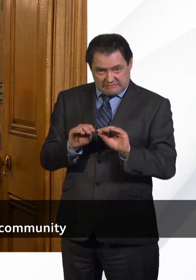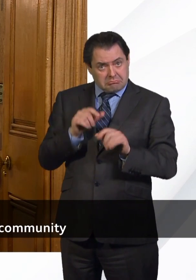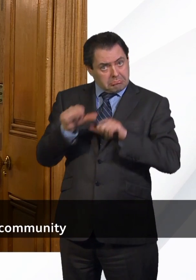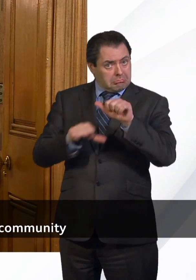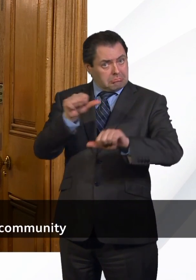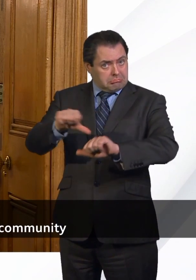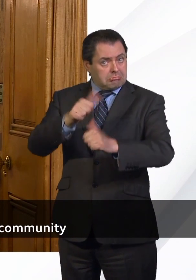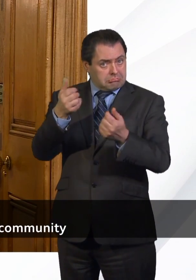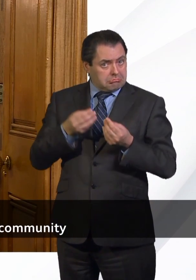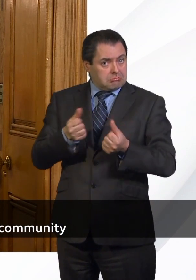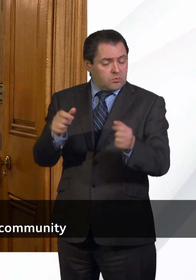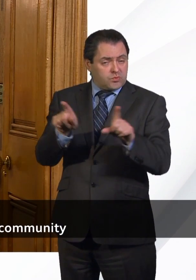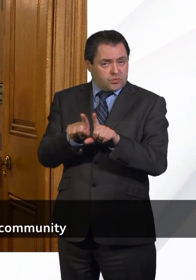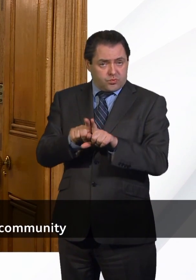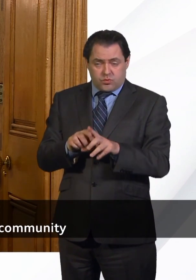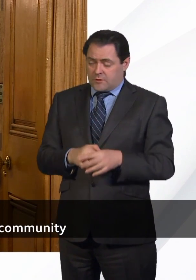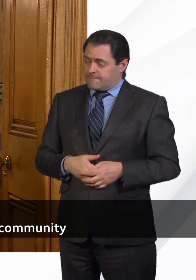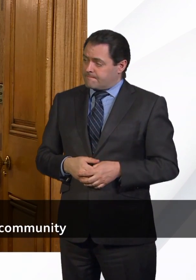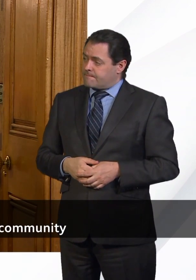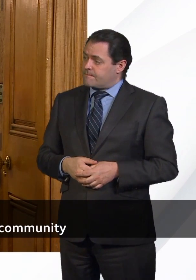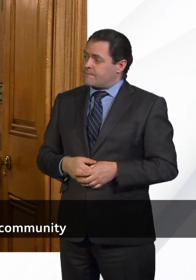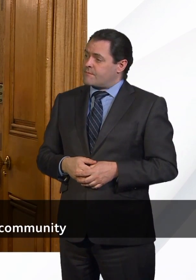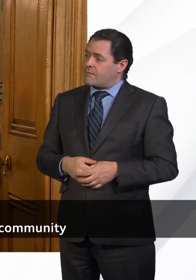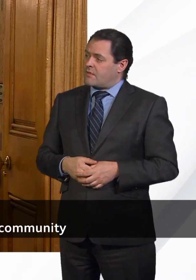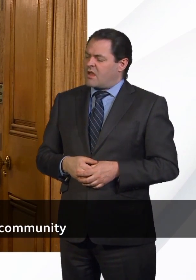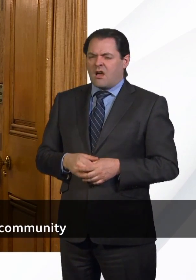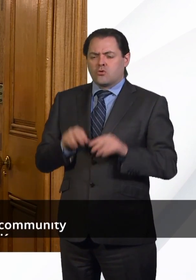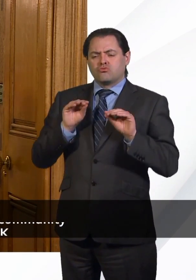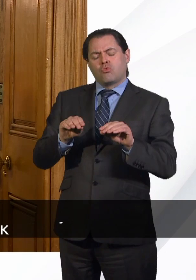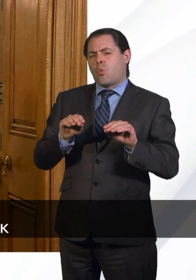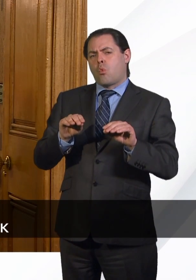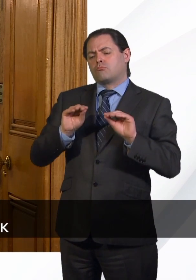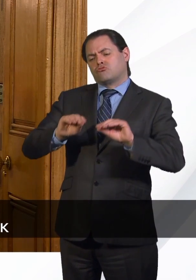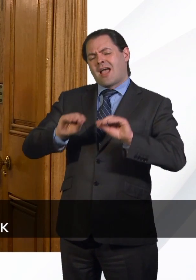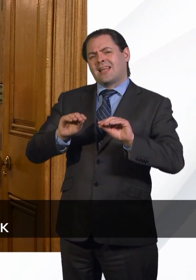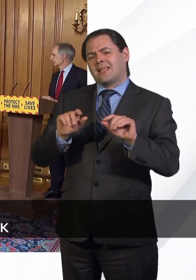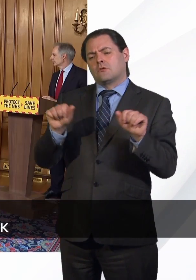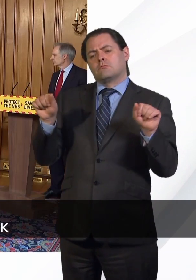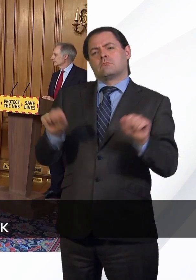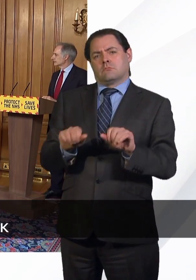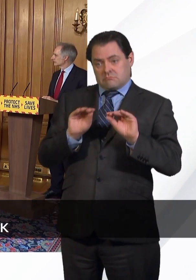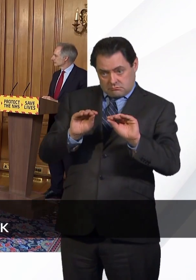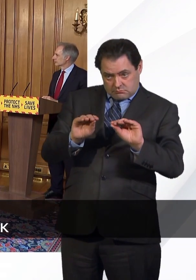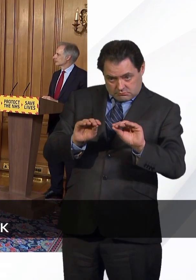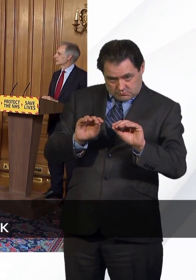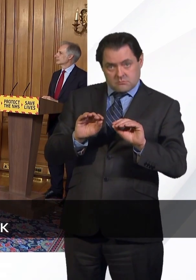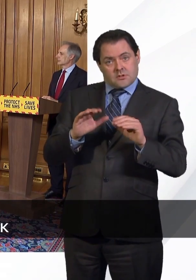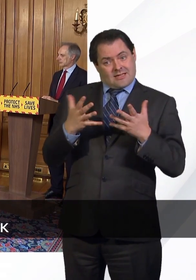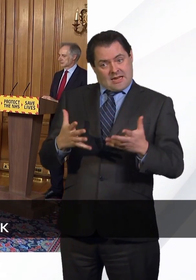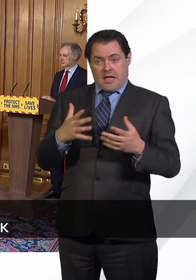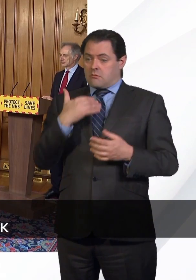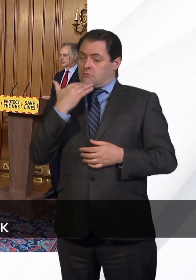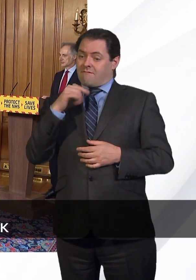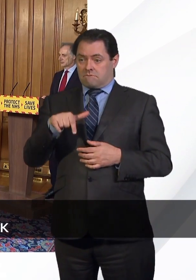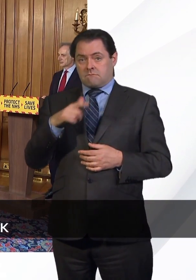the training that's necessary, a short piece of training. And we have enough to get going on the Isle of Wight. In fact, they